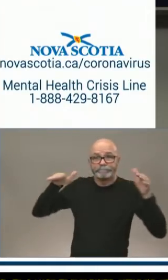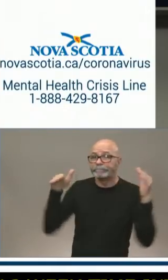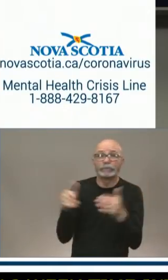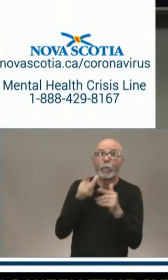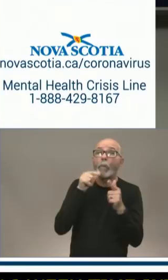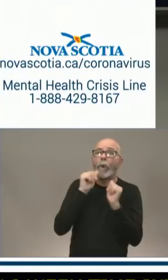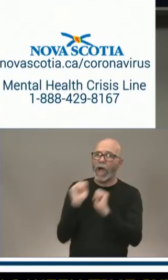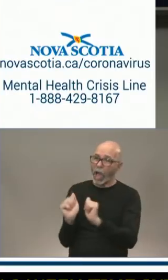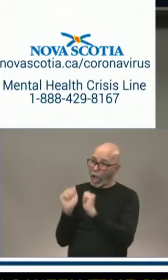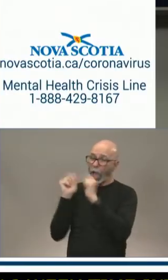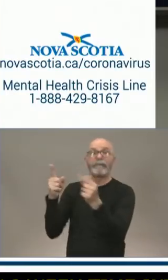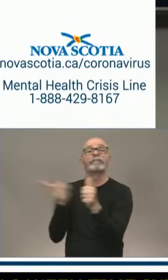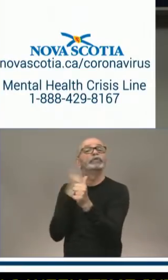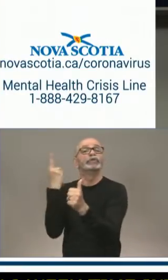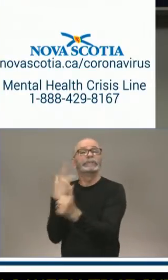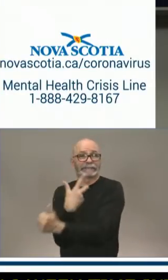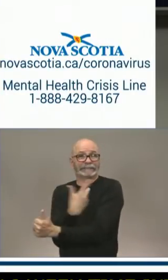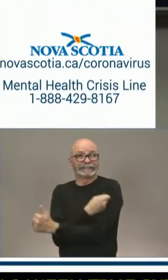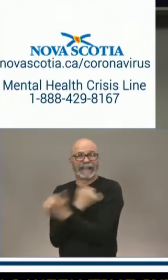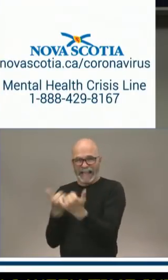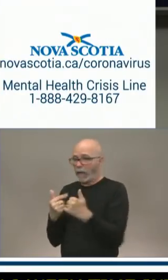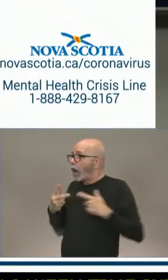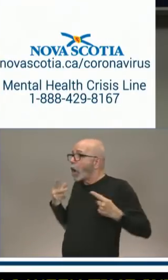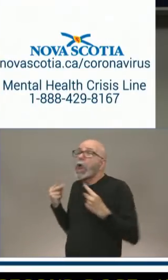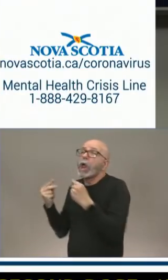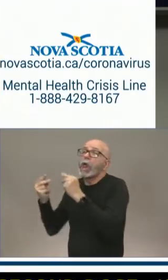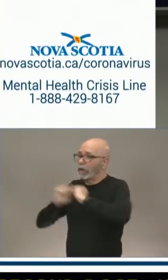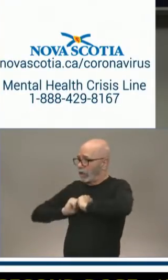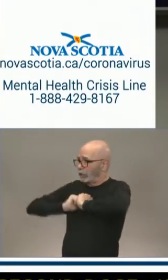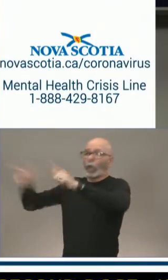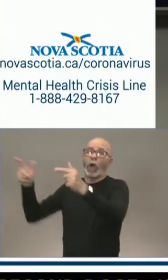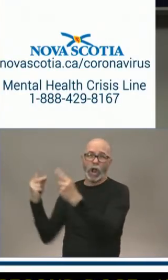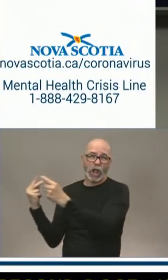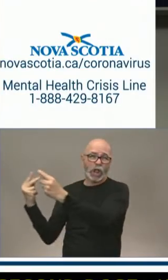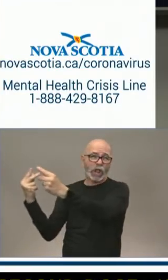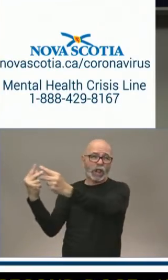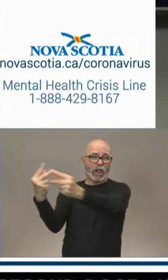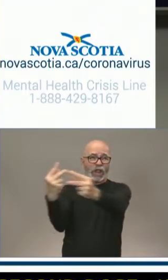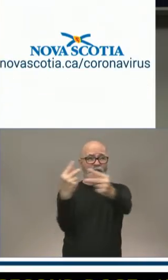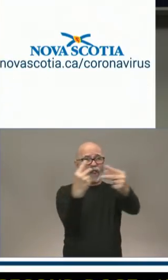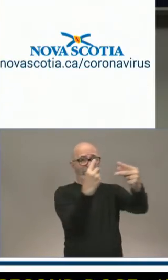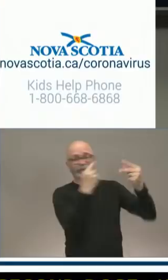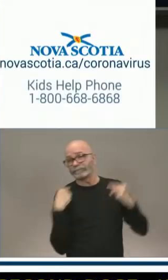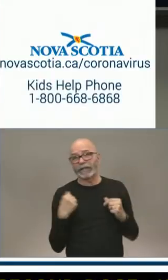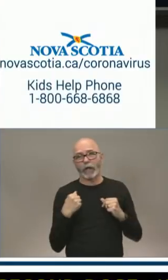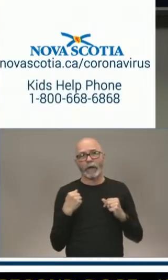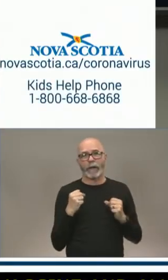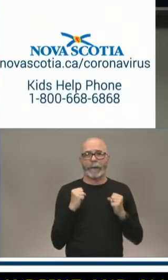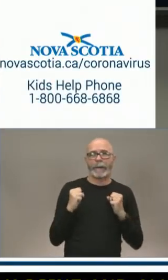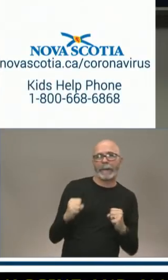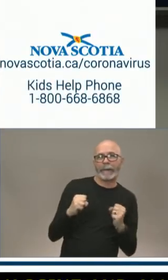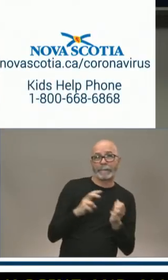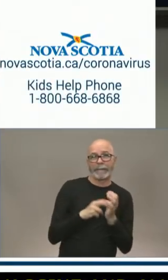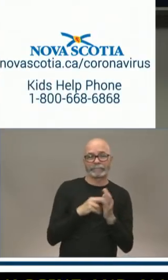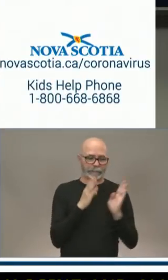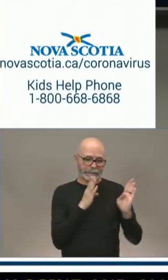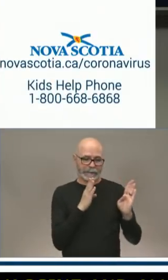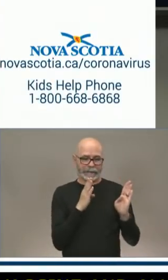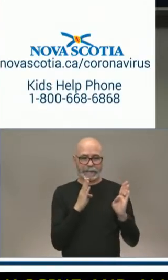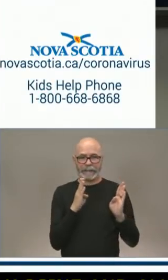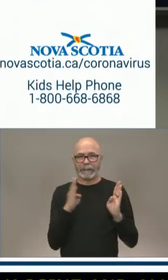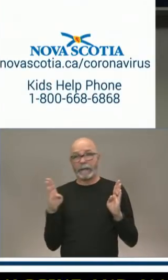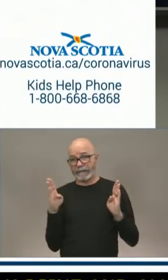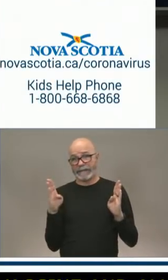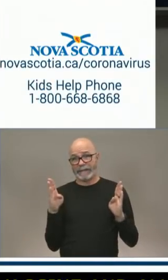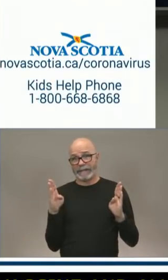coming weeks for Nova Scotians to get their first dose of vaccine, and that means our timelines for that first dose of vaccine move